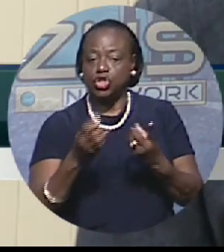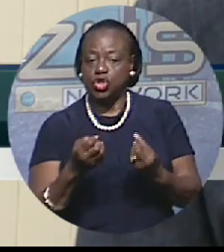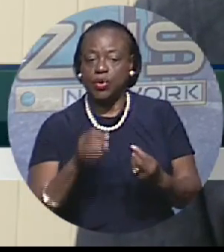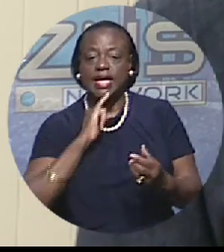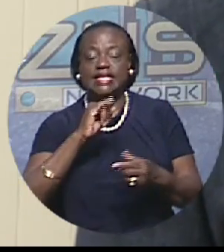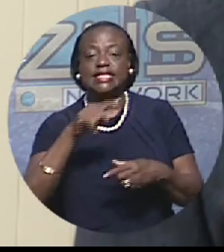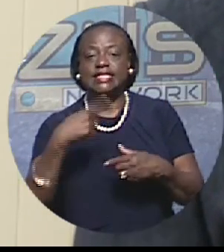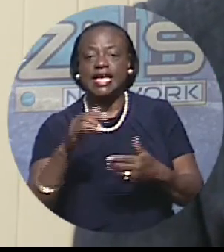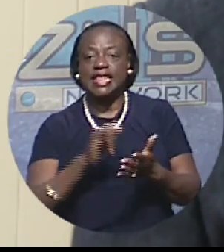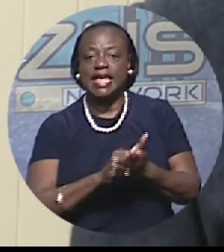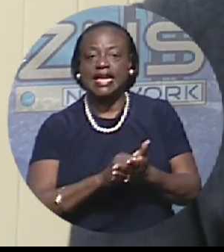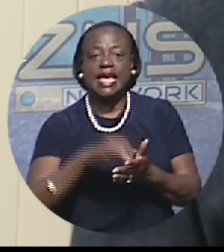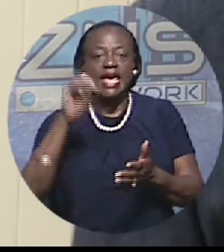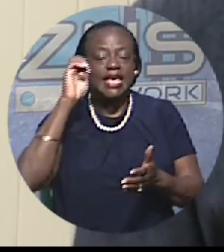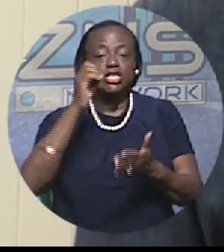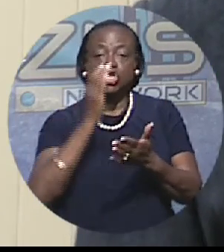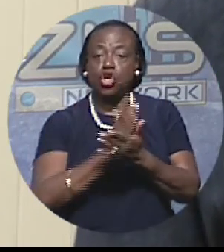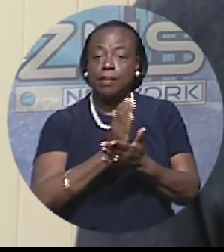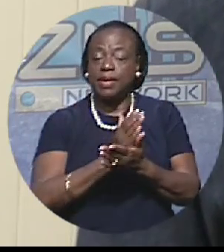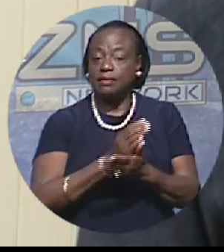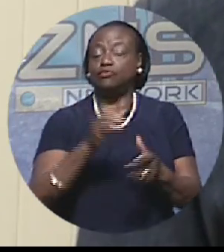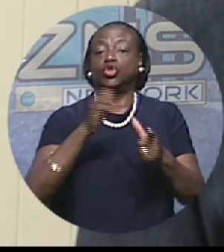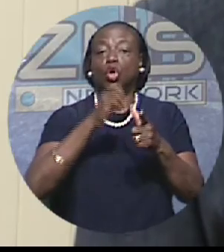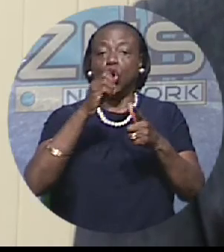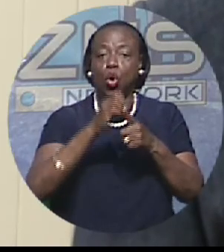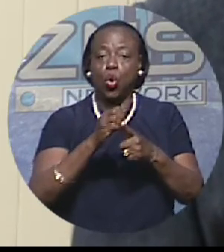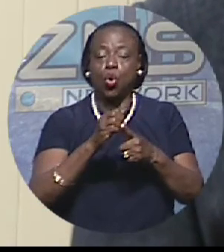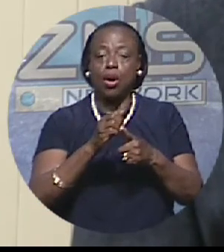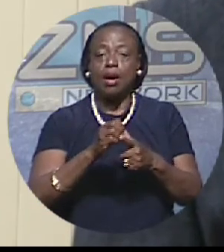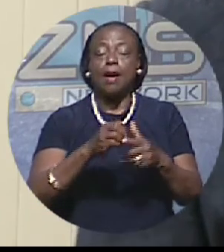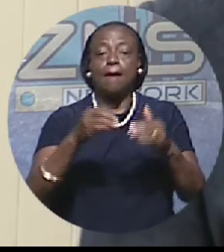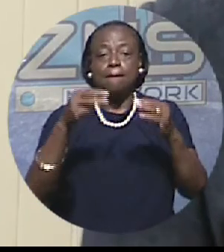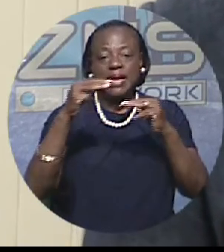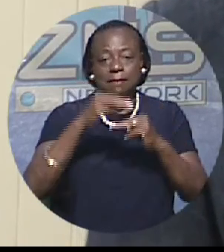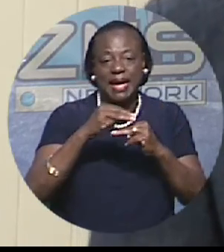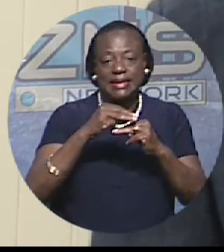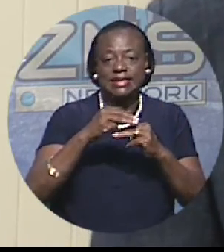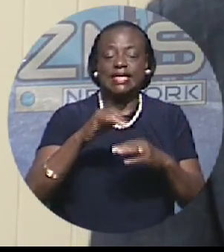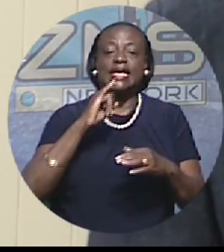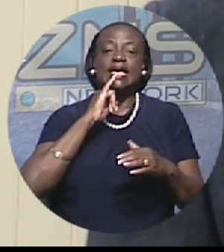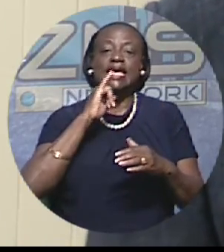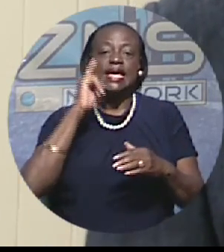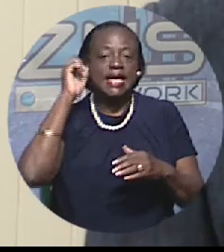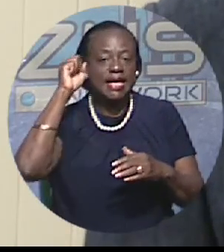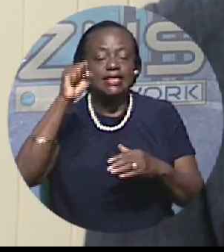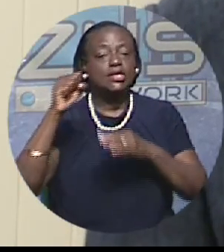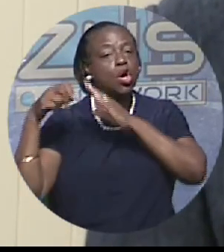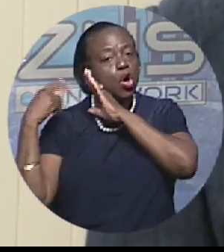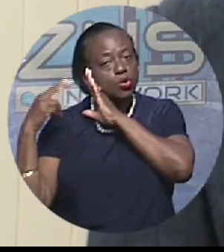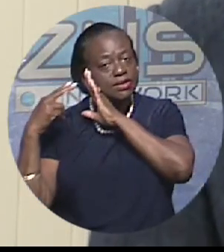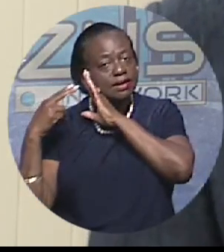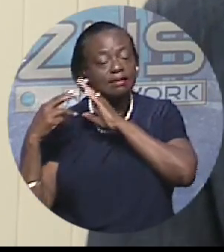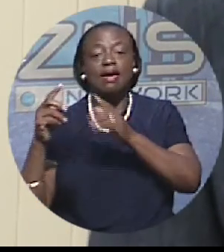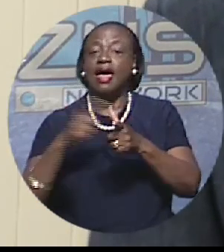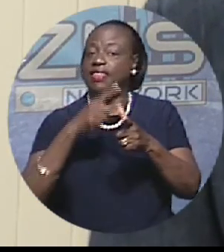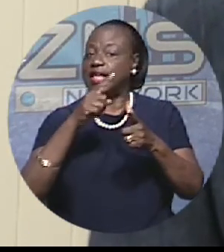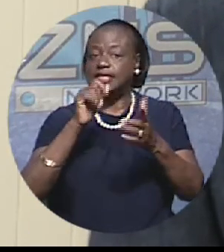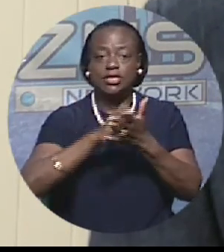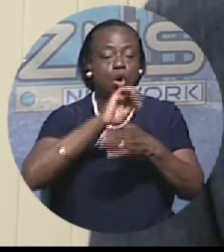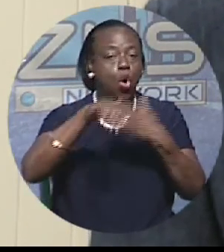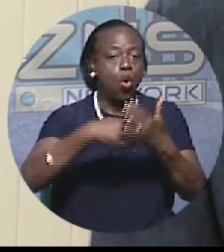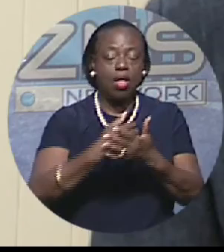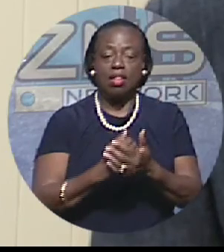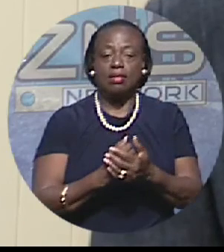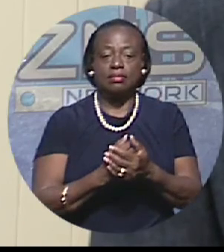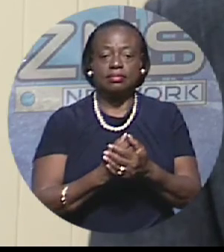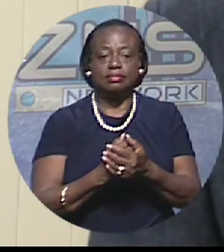he is minimizing his operation, and by definition, he would have complied with the definition